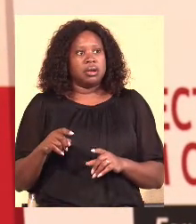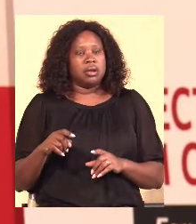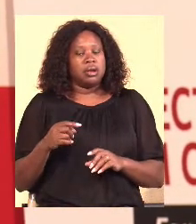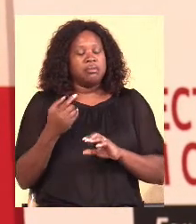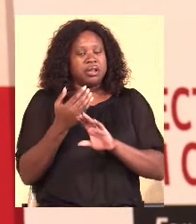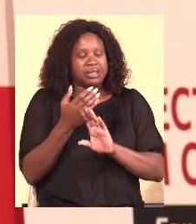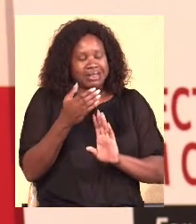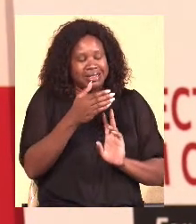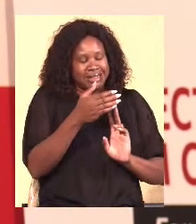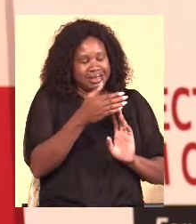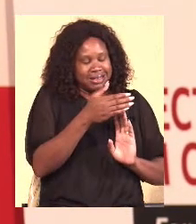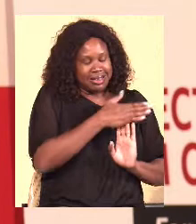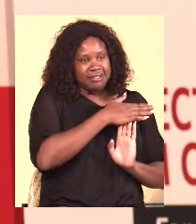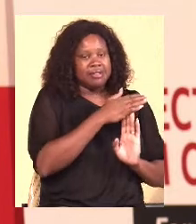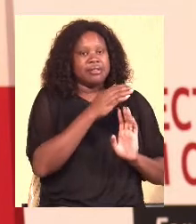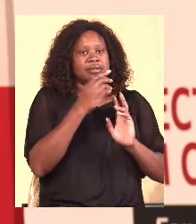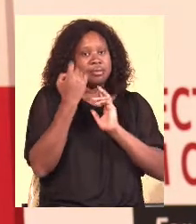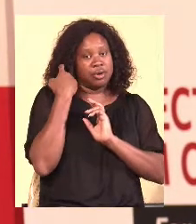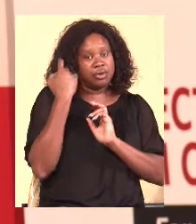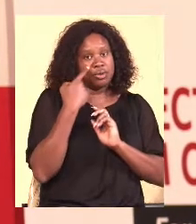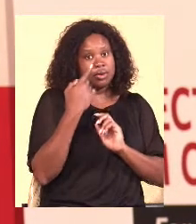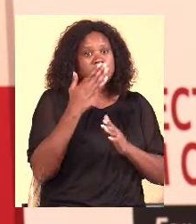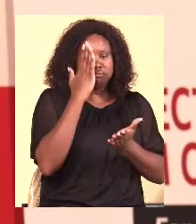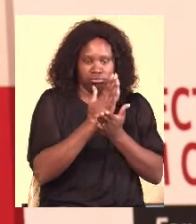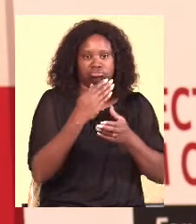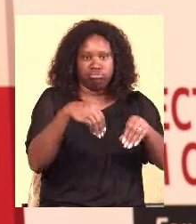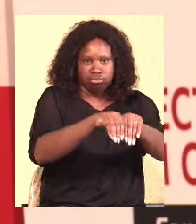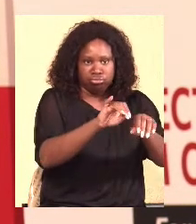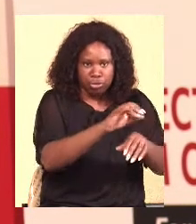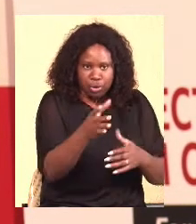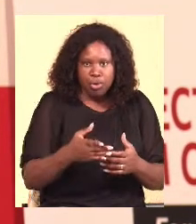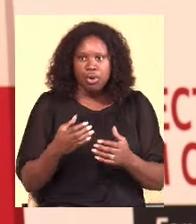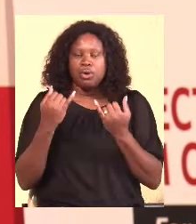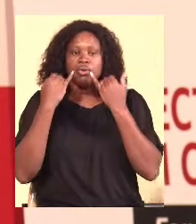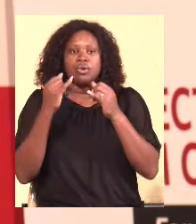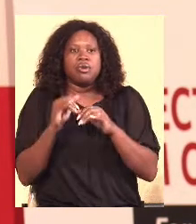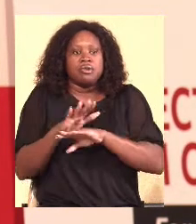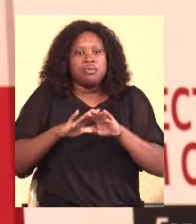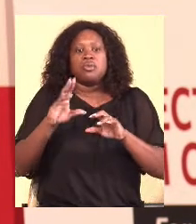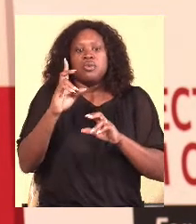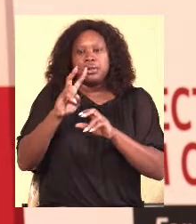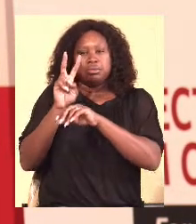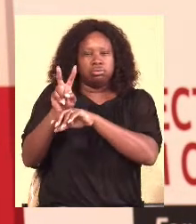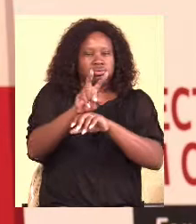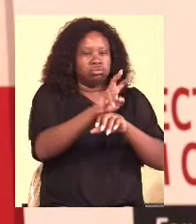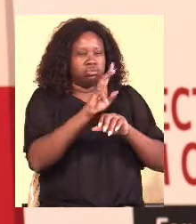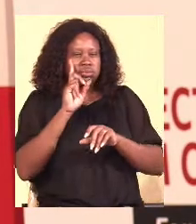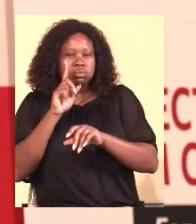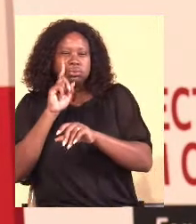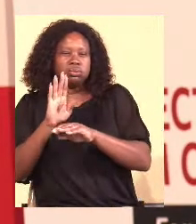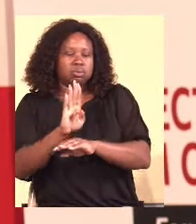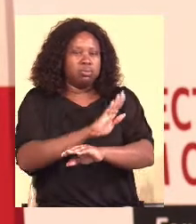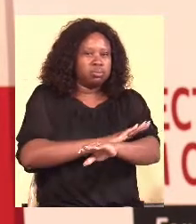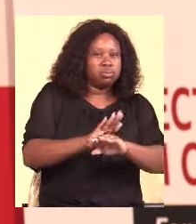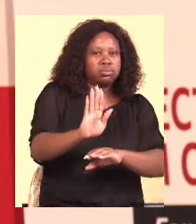Security Ministry to ensure that that is regulated, to briefly give us an update about his observations at those checkpoints. Honorable